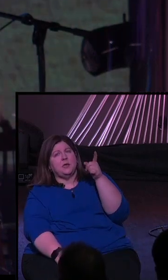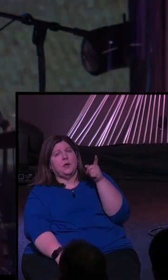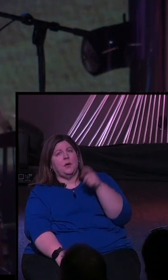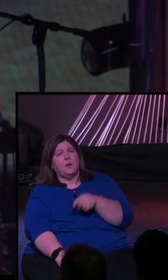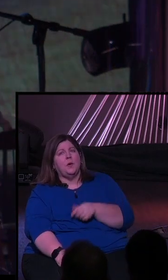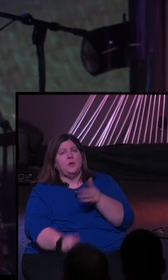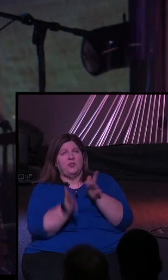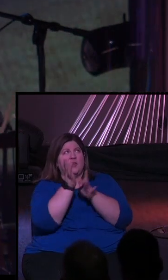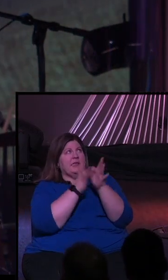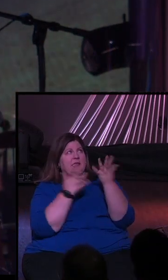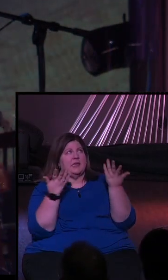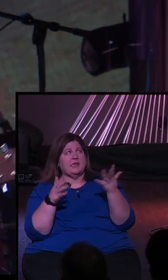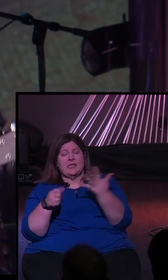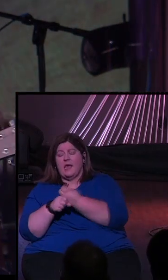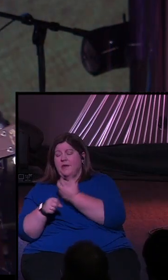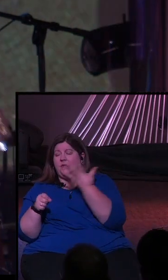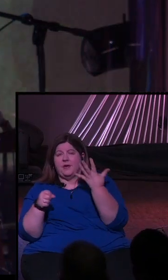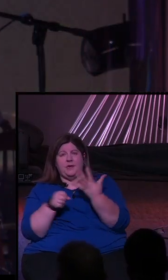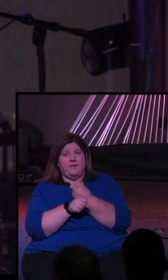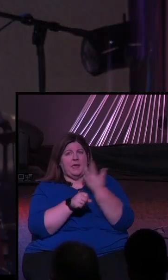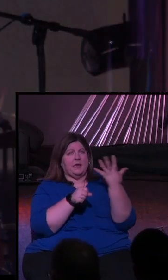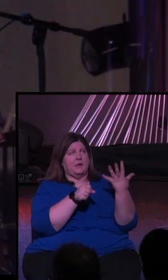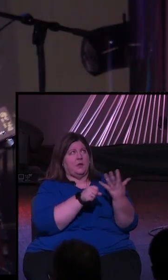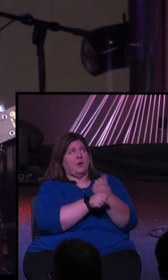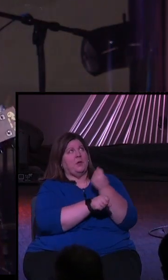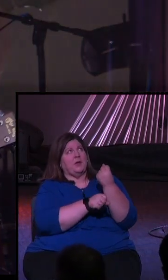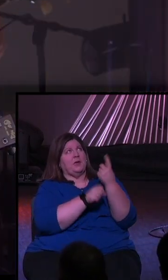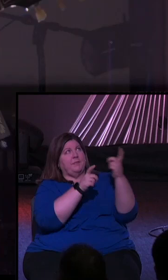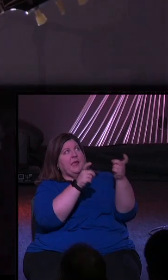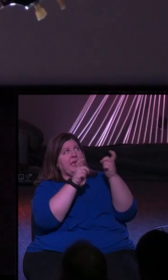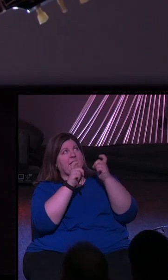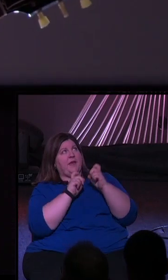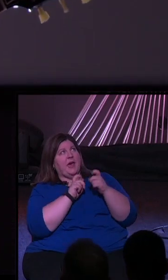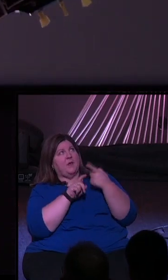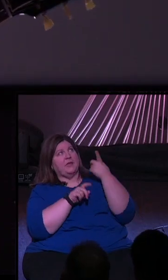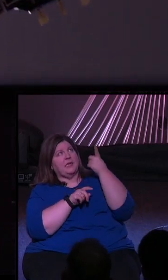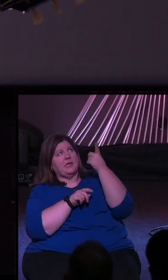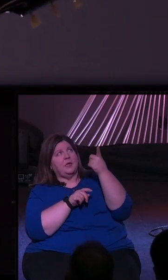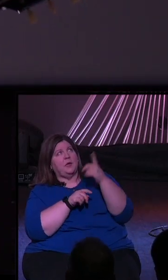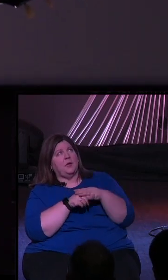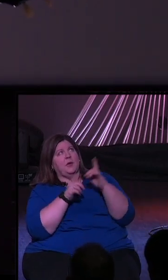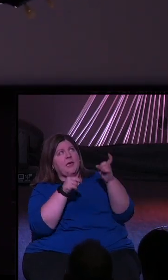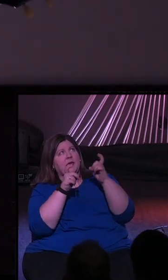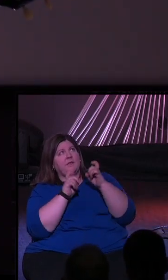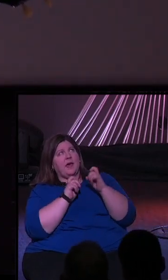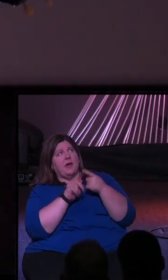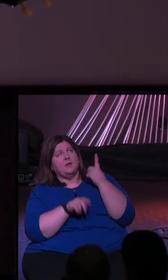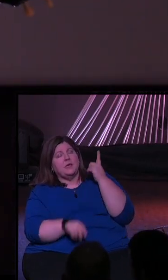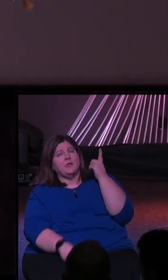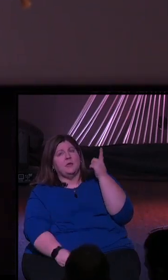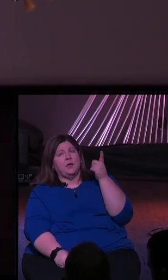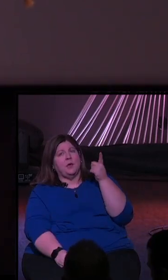in you, Jesus. Every victory is found in you,